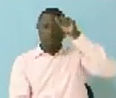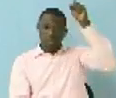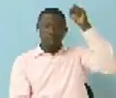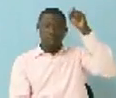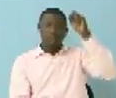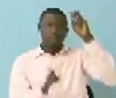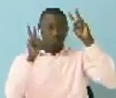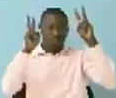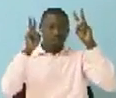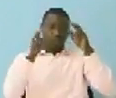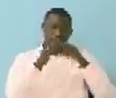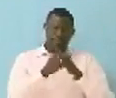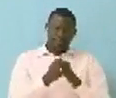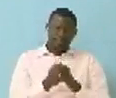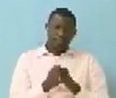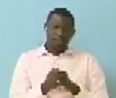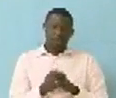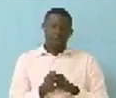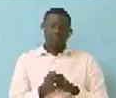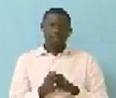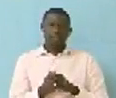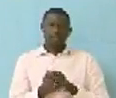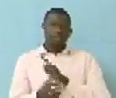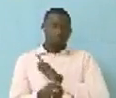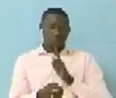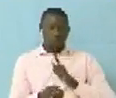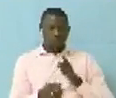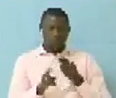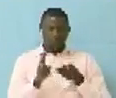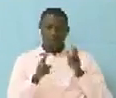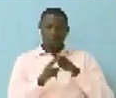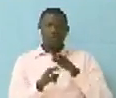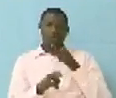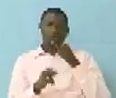report to him, the panelists.